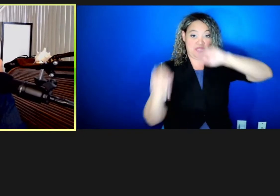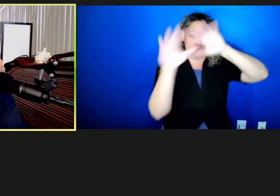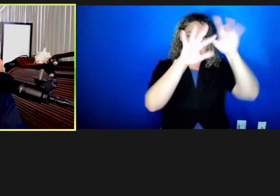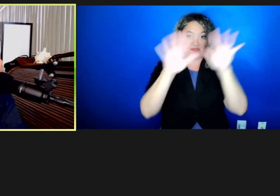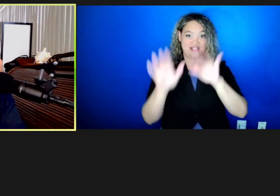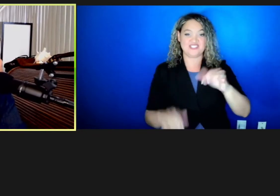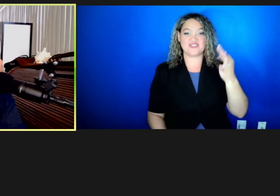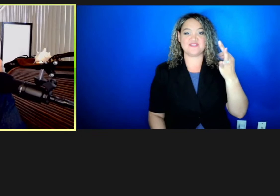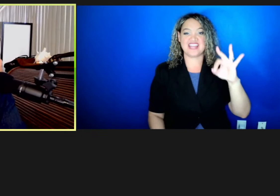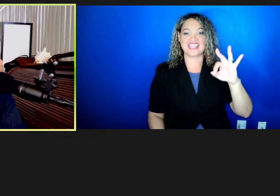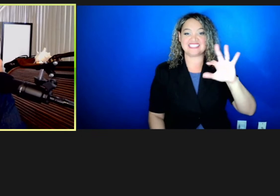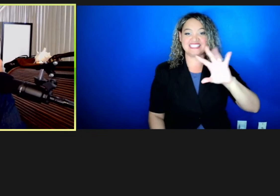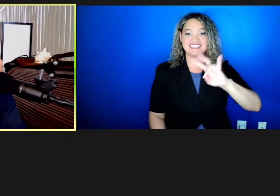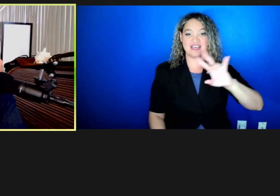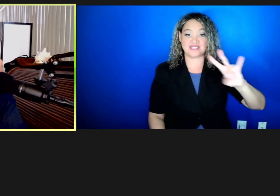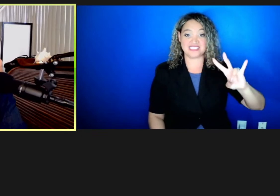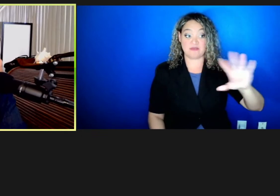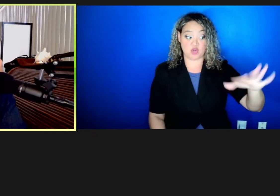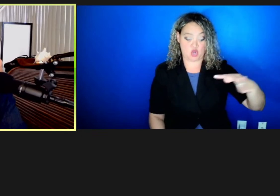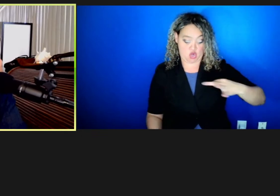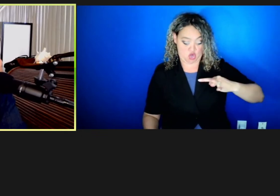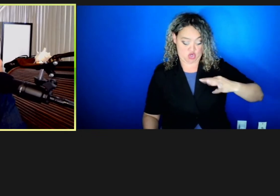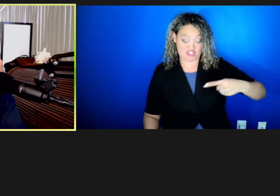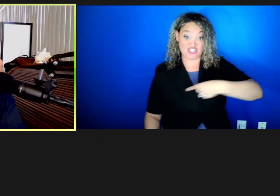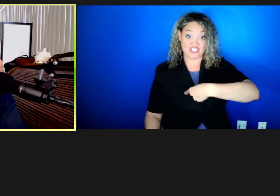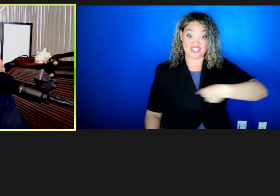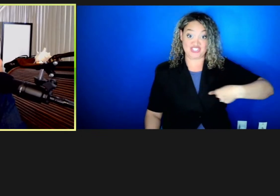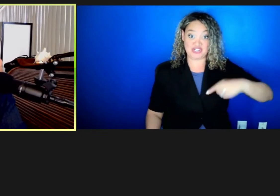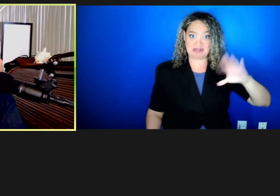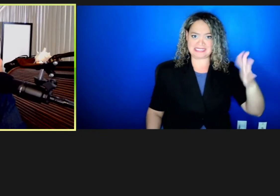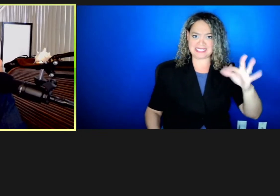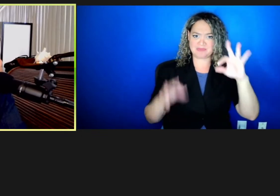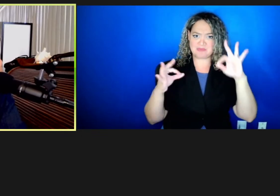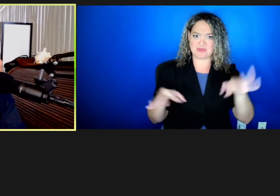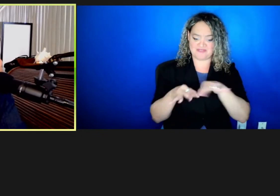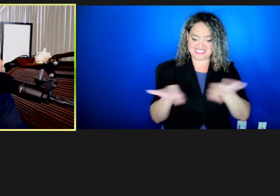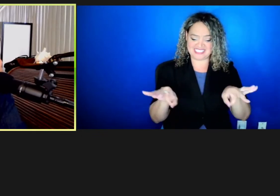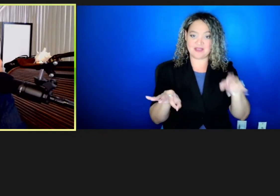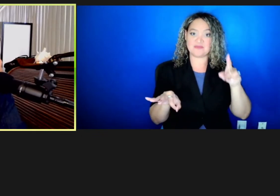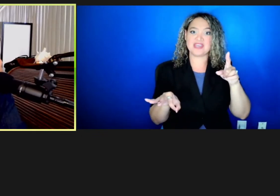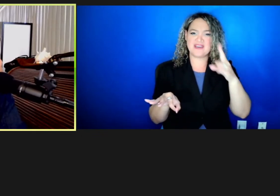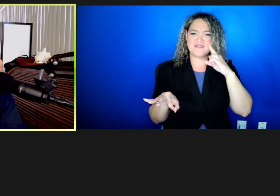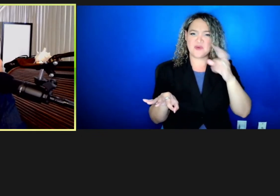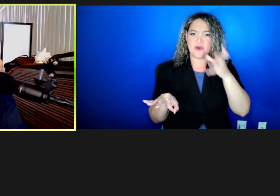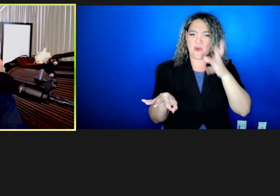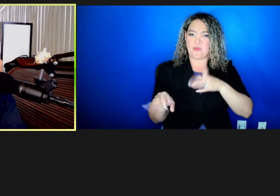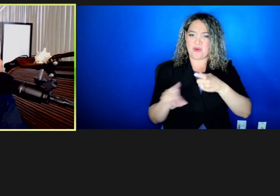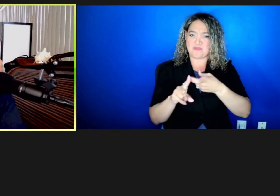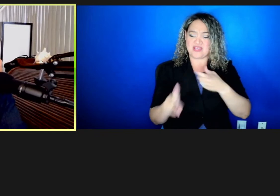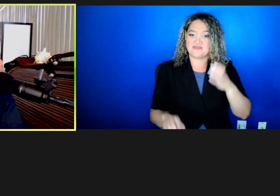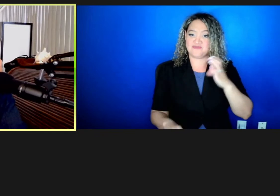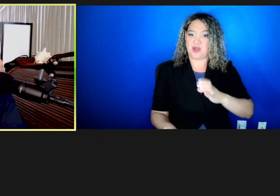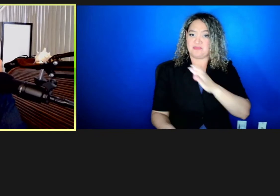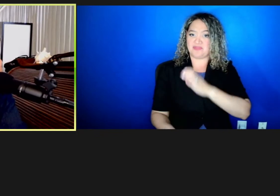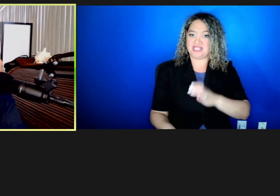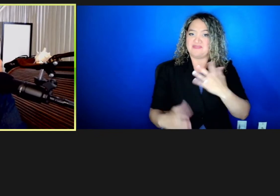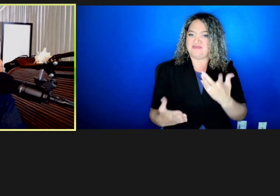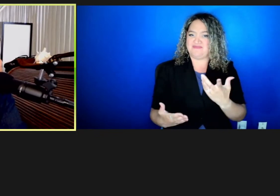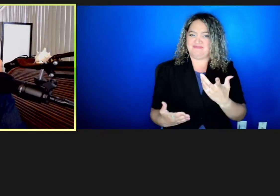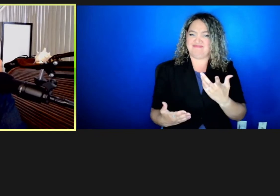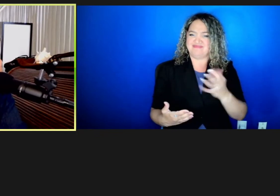1977. Her t-shirt seemed like the perfect statement for a woman from Cleveland, unpretentious and